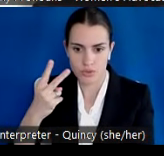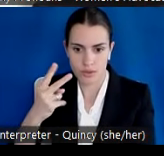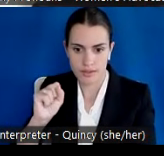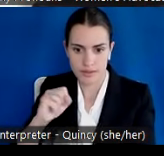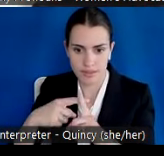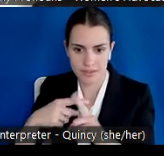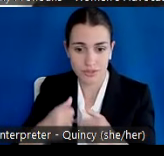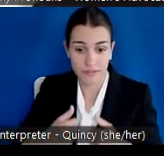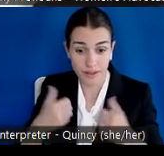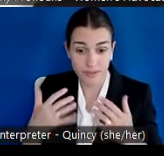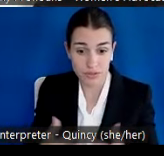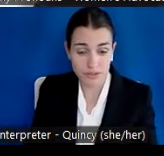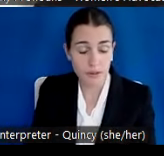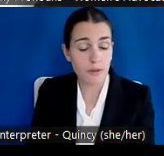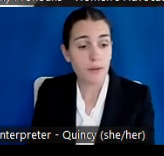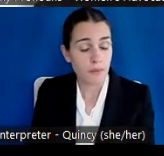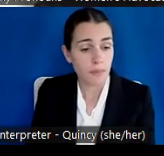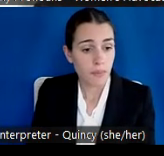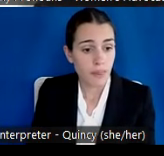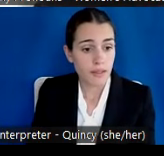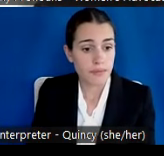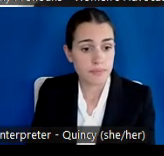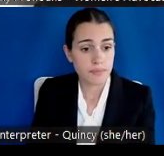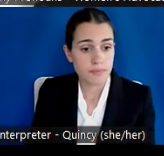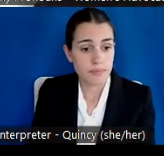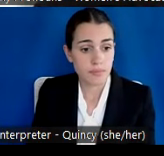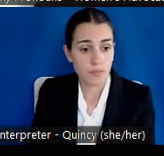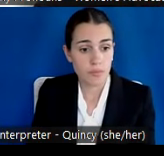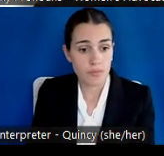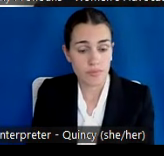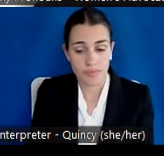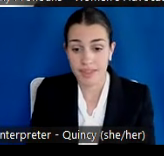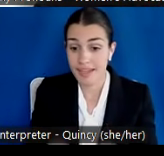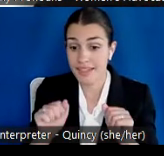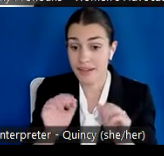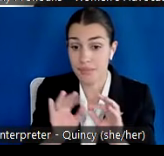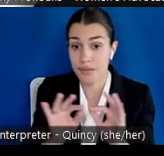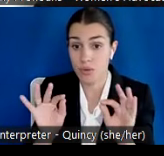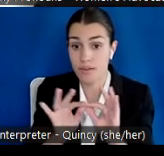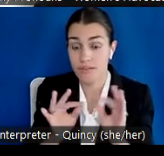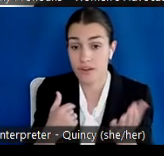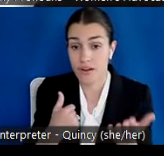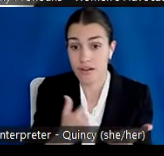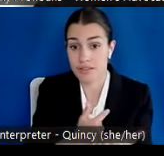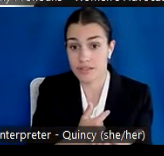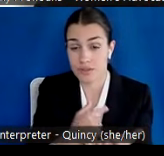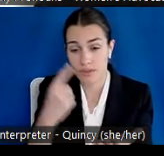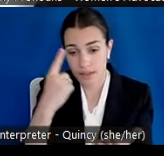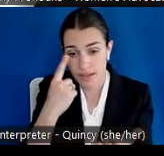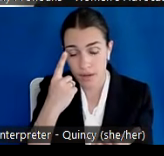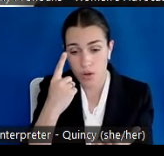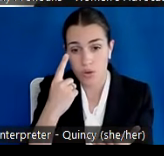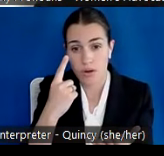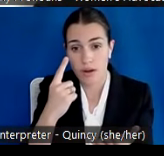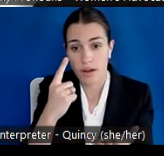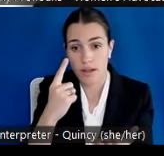survivors? And so it can be really important for us to also think about things